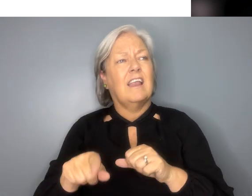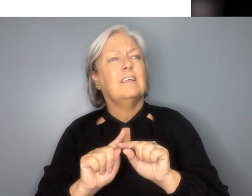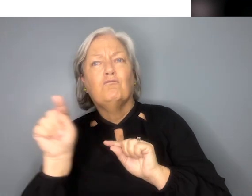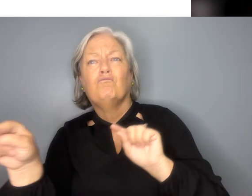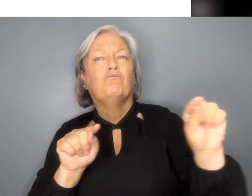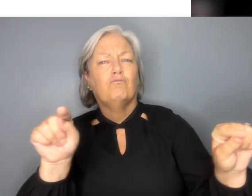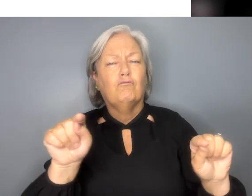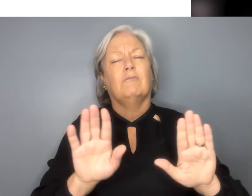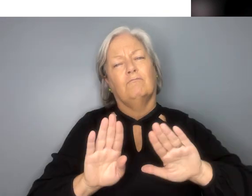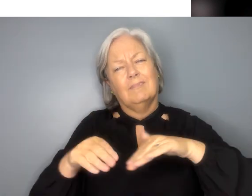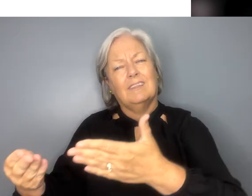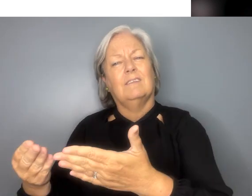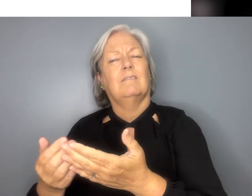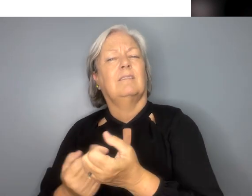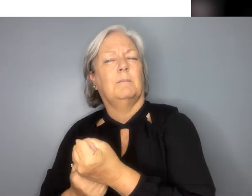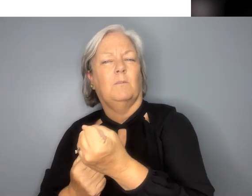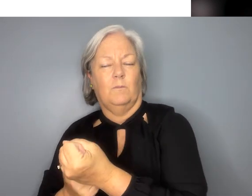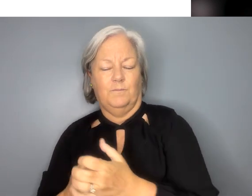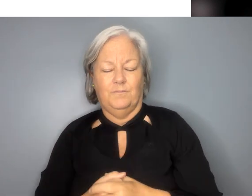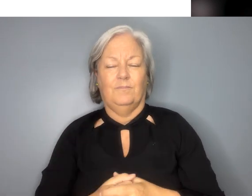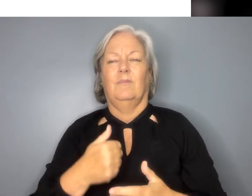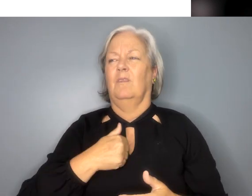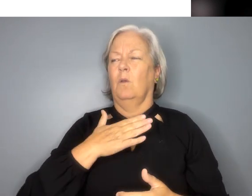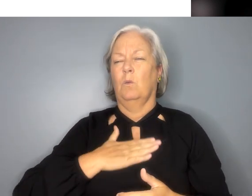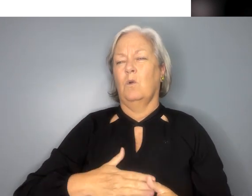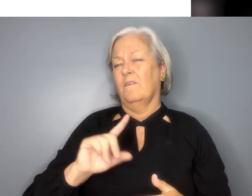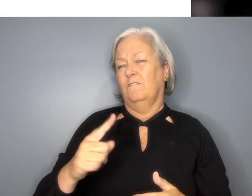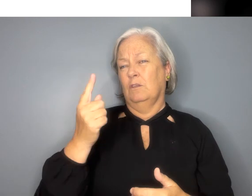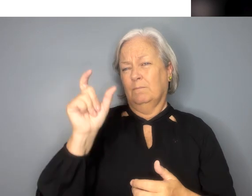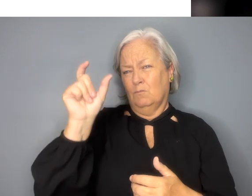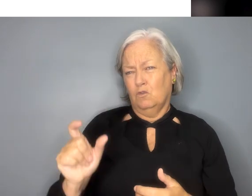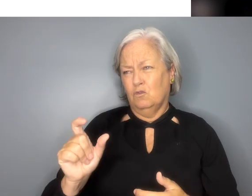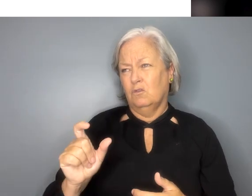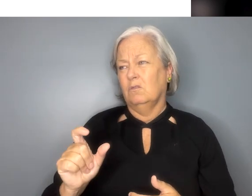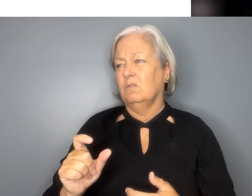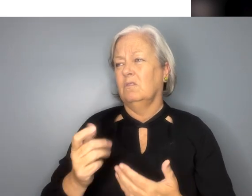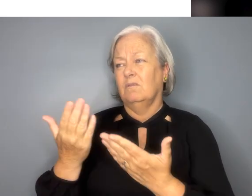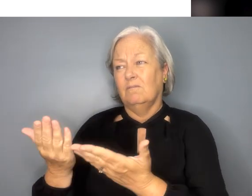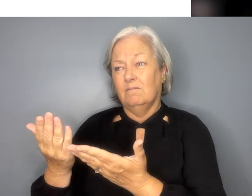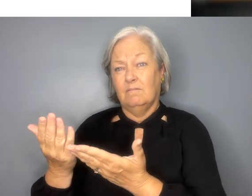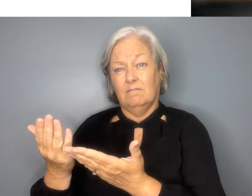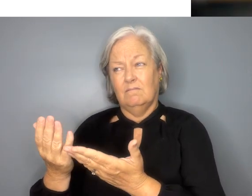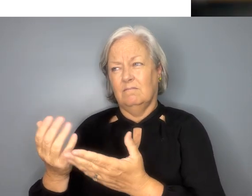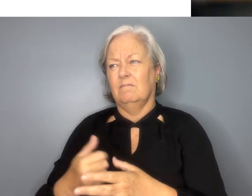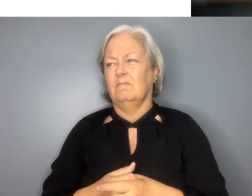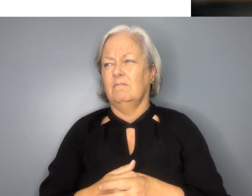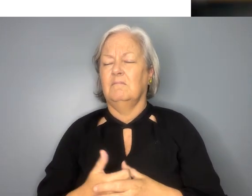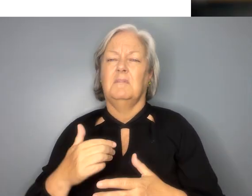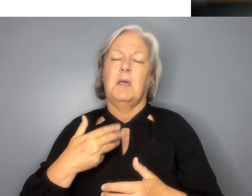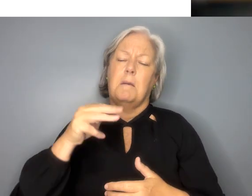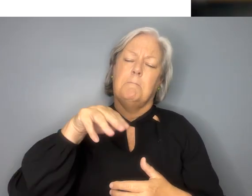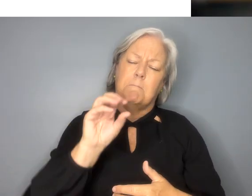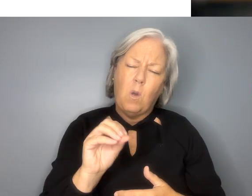they need. So let's meet our panelists. I might throw to Mo first. Would you like to introduce yourself, Mo? Hi,